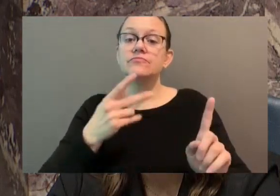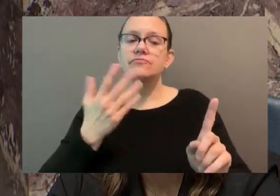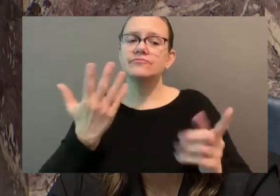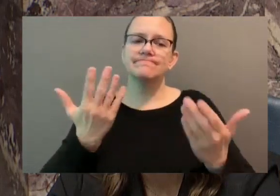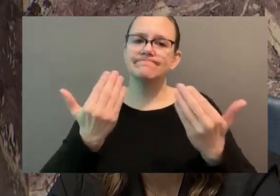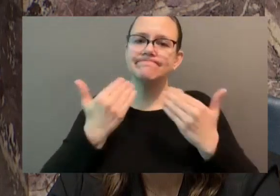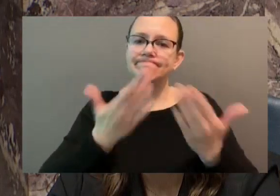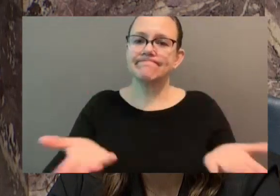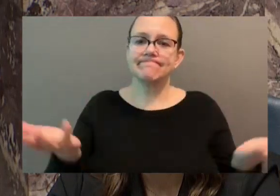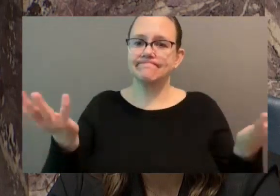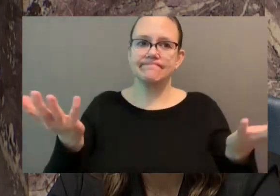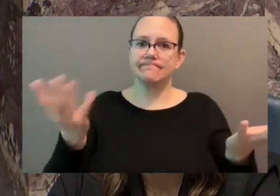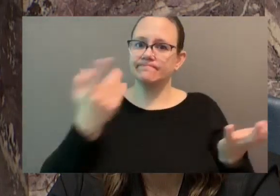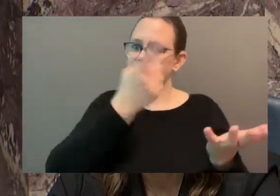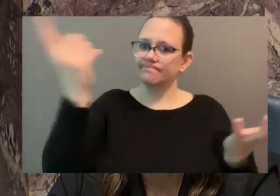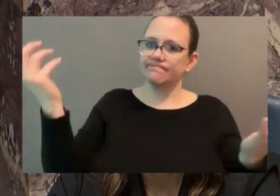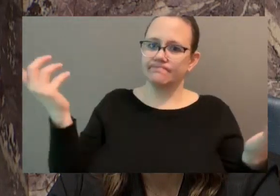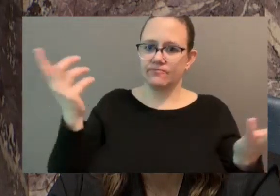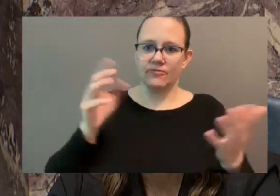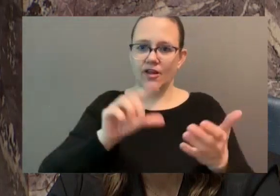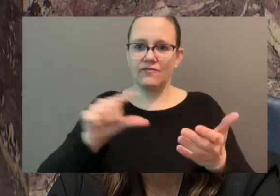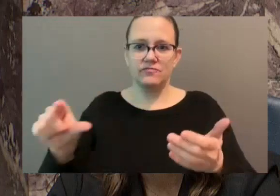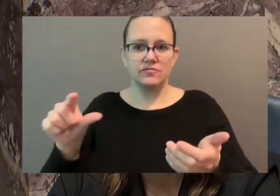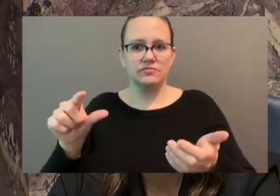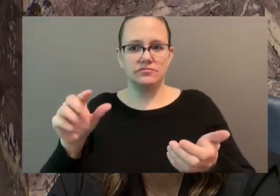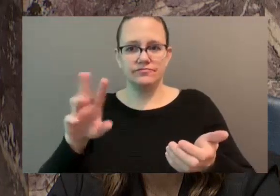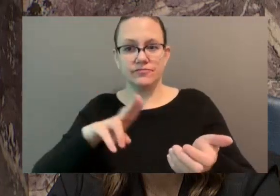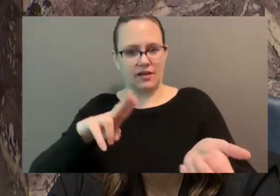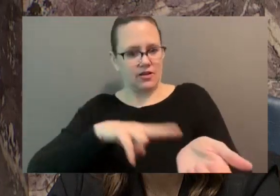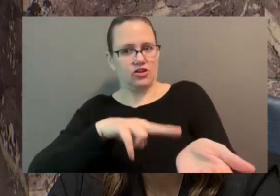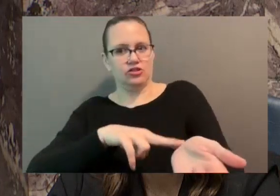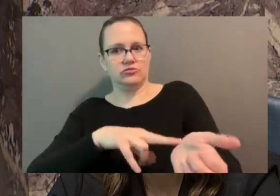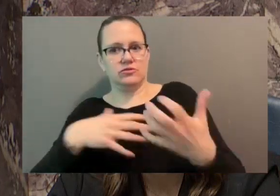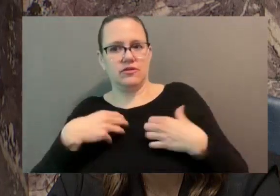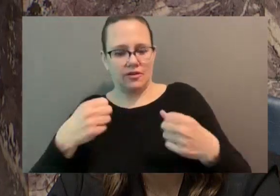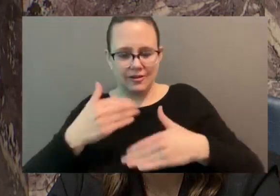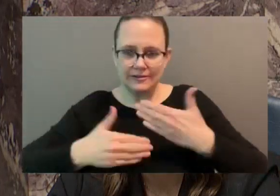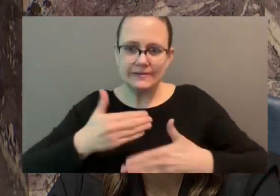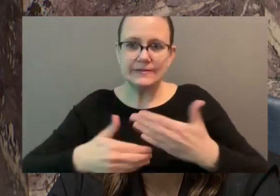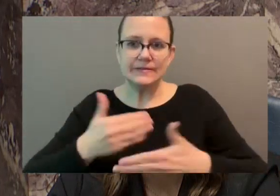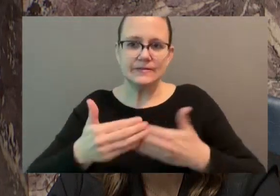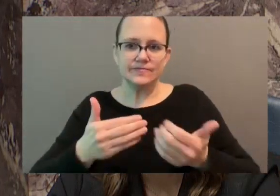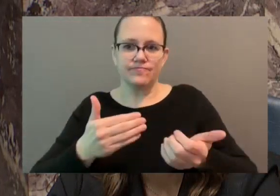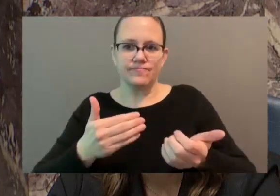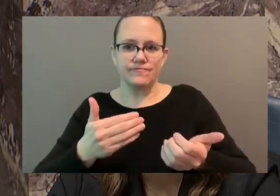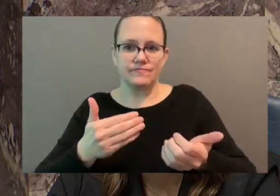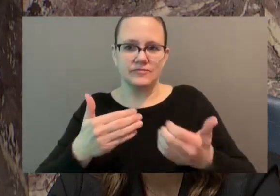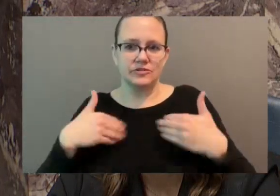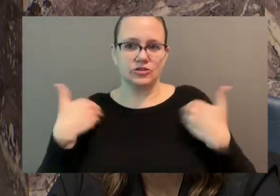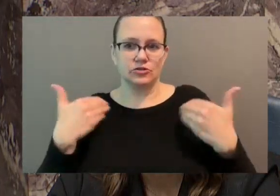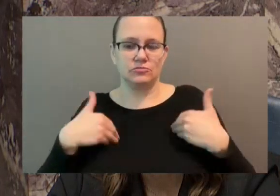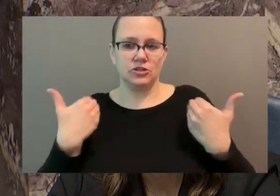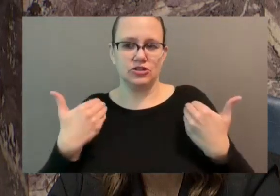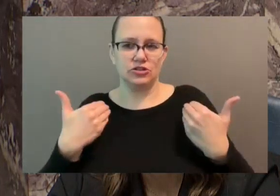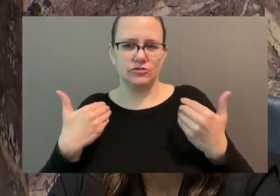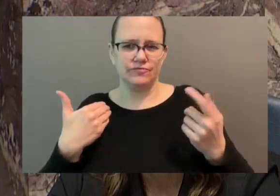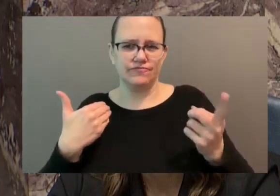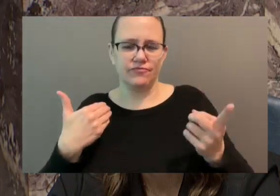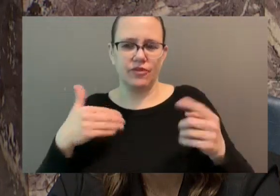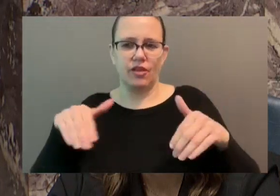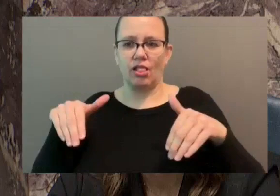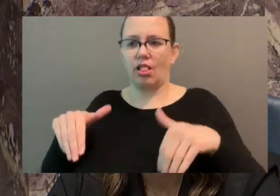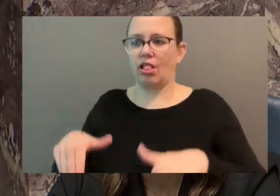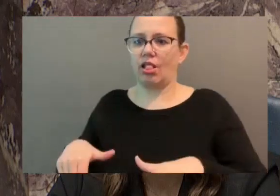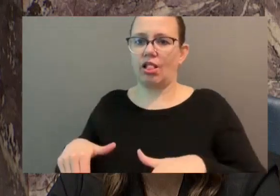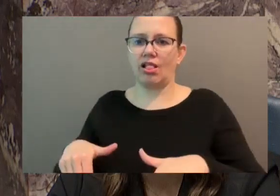directly to this minister, but he did absolutely nothing. Day after day after day, until, of course, the